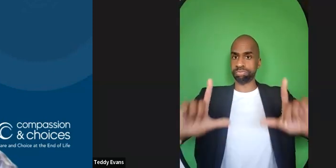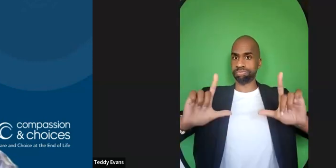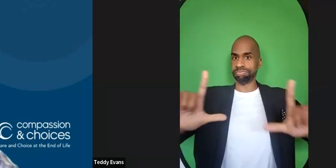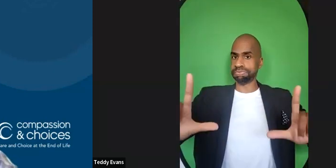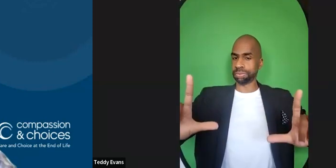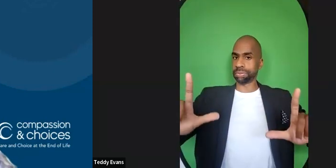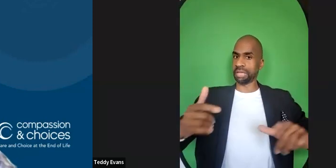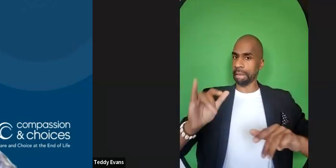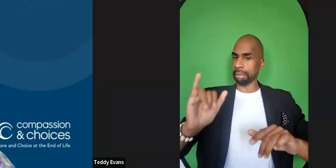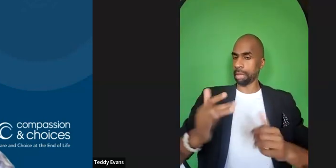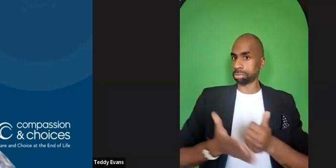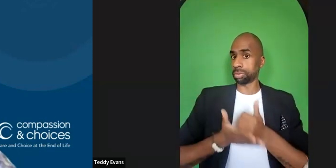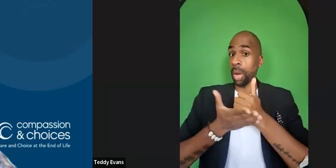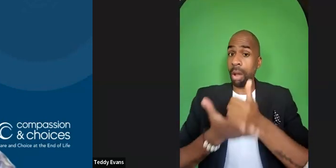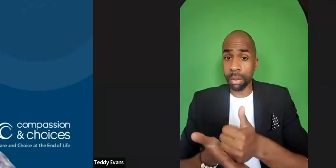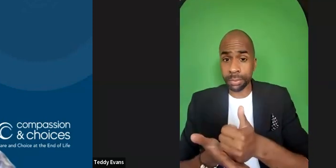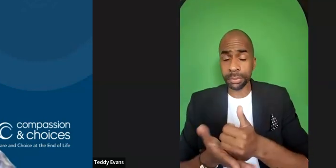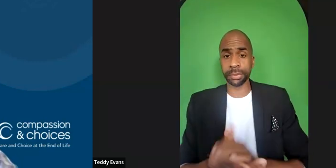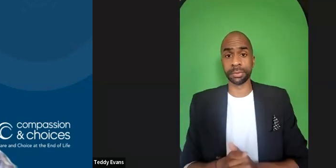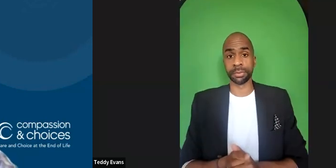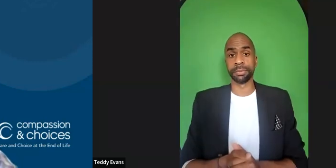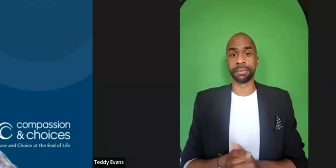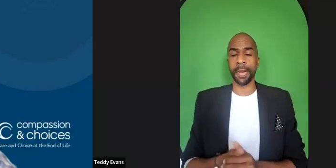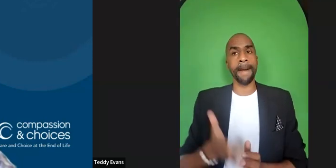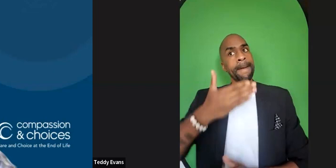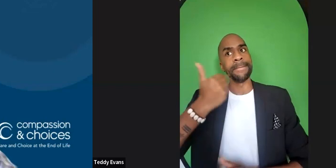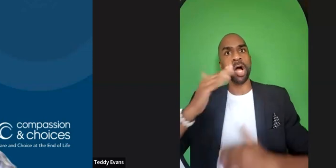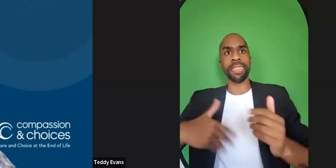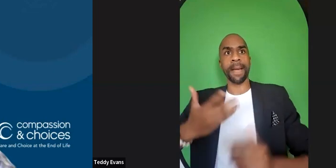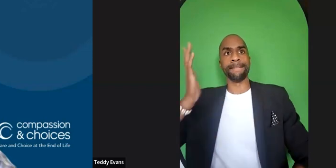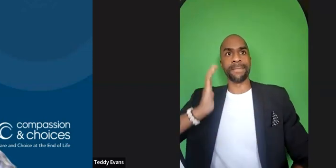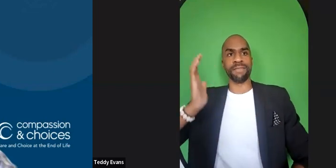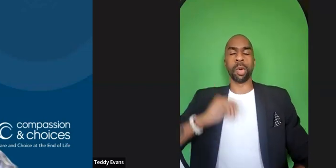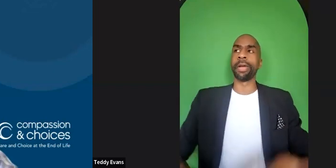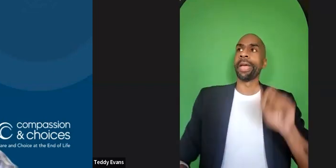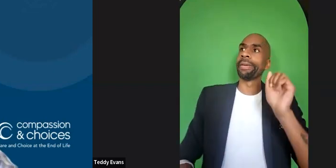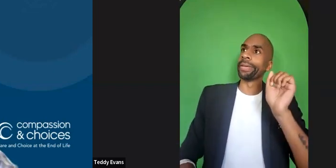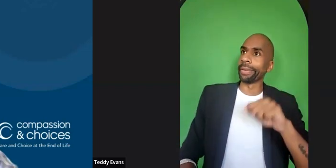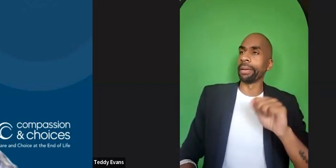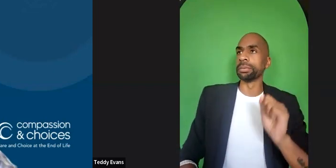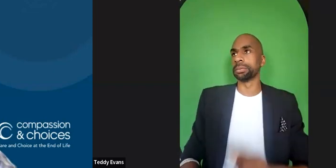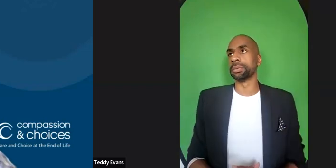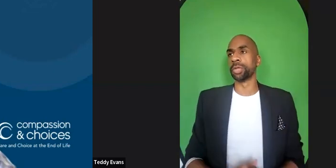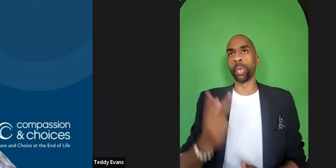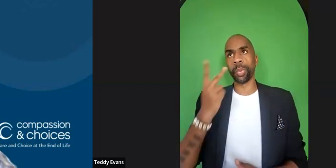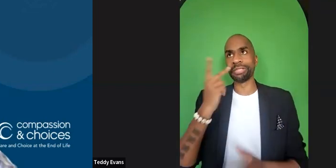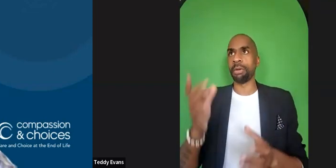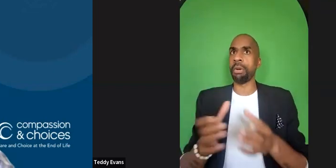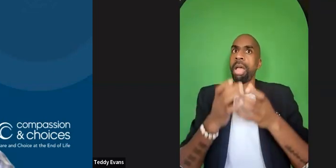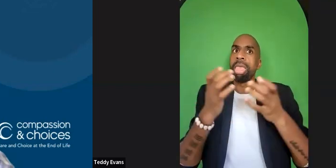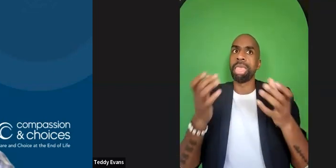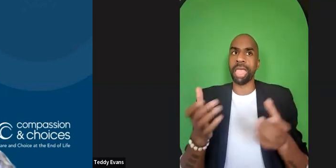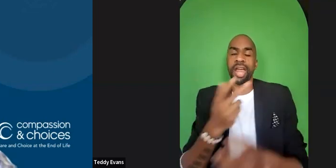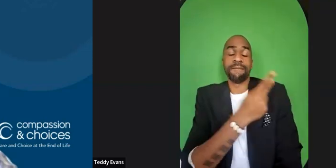a lot easier than it has been in the past. Yes. That's right. Yeah, we're seeing the vast majority of our patients with ALS by